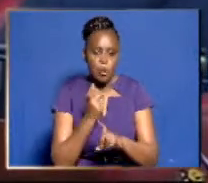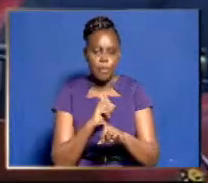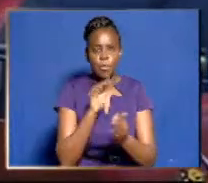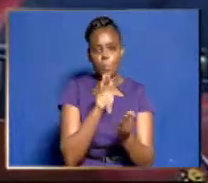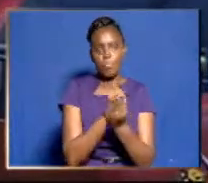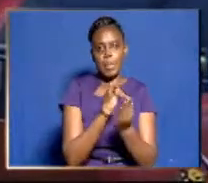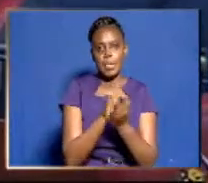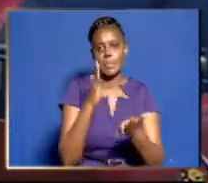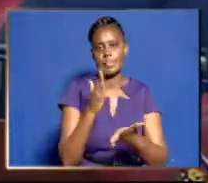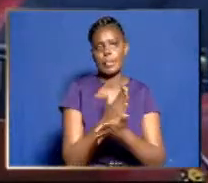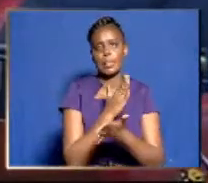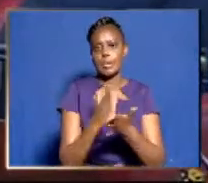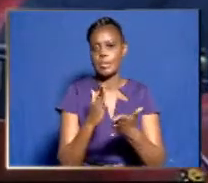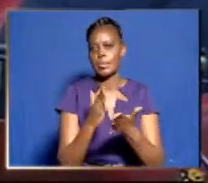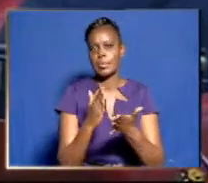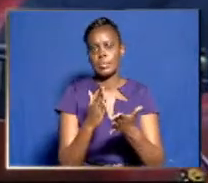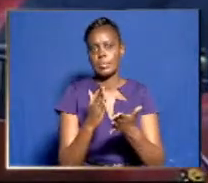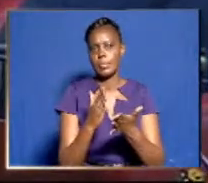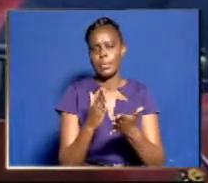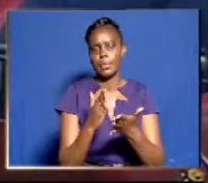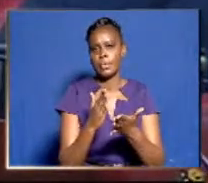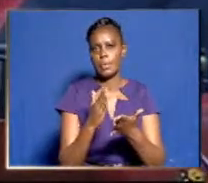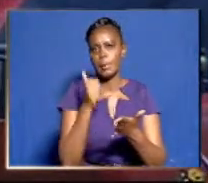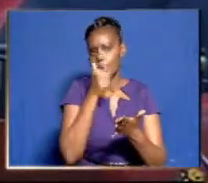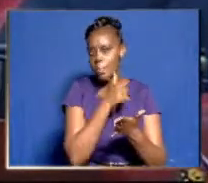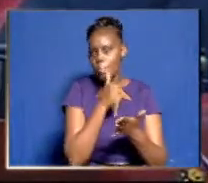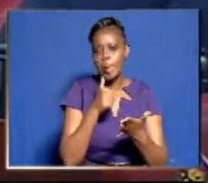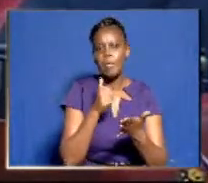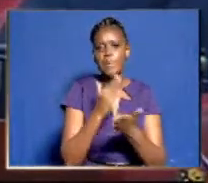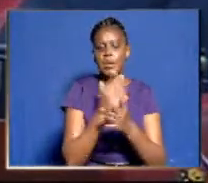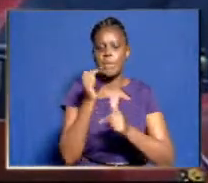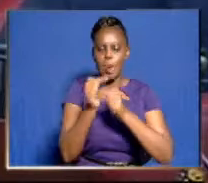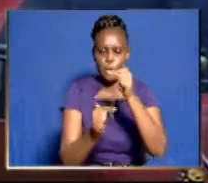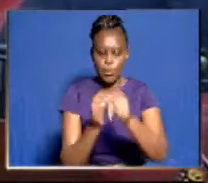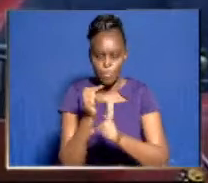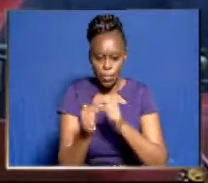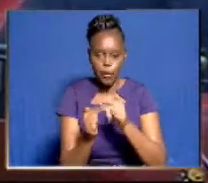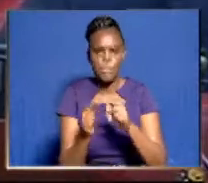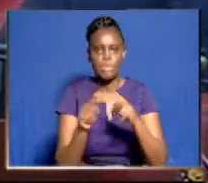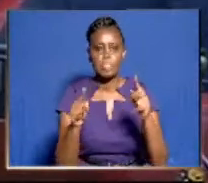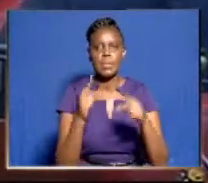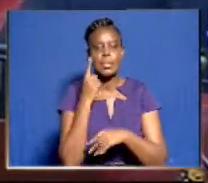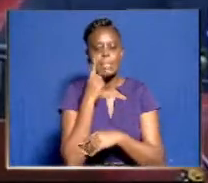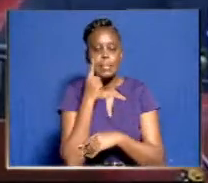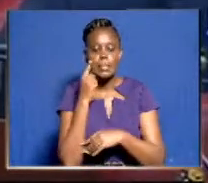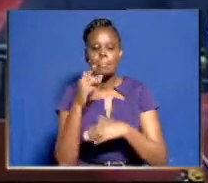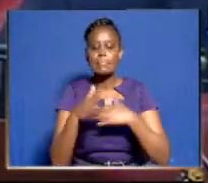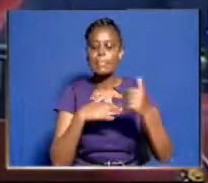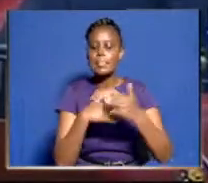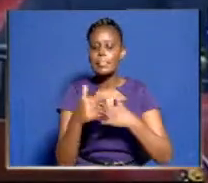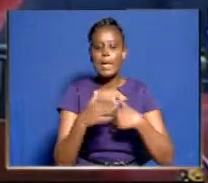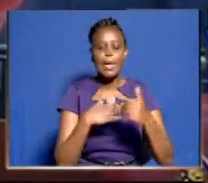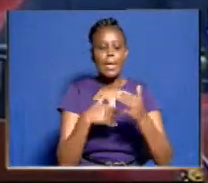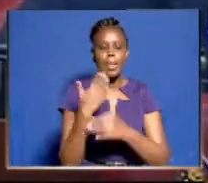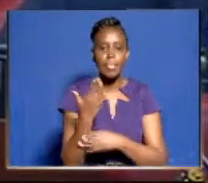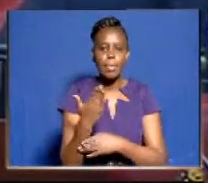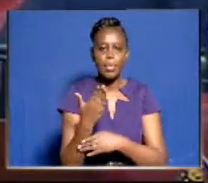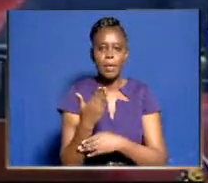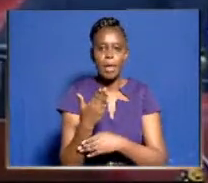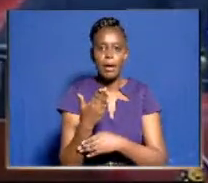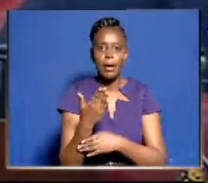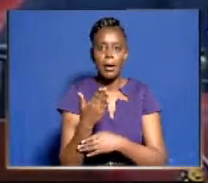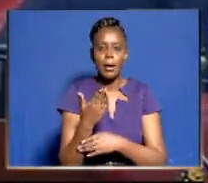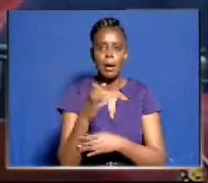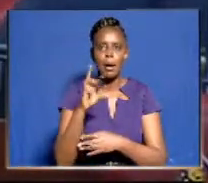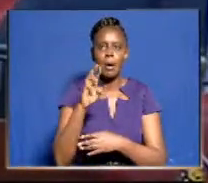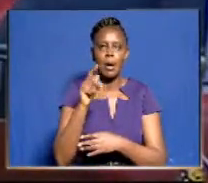banking sector is not crowding out the private sector. Honorable Speaker, we have started seeing signs of interest rates